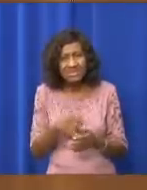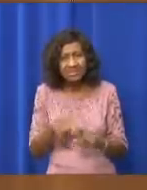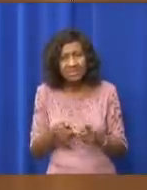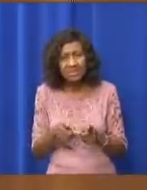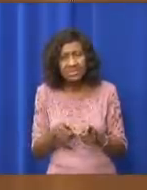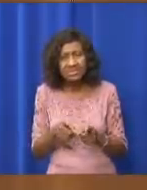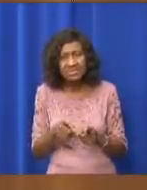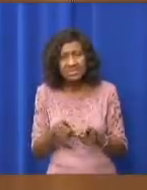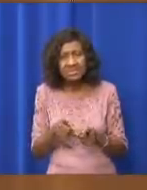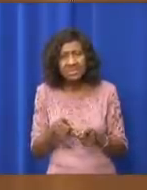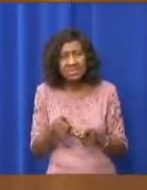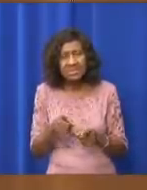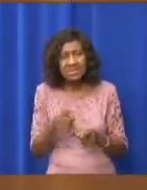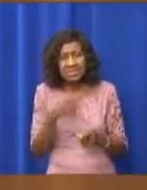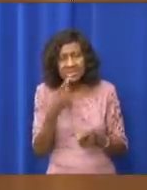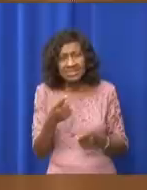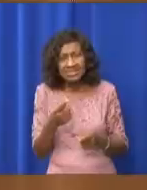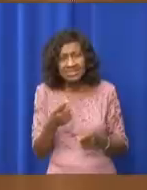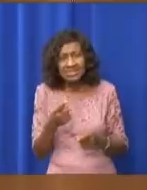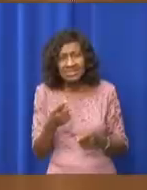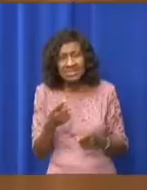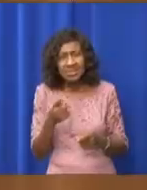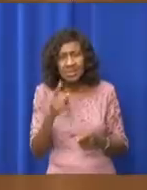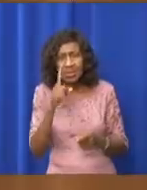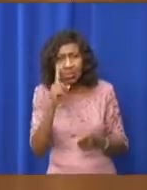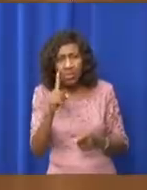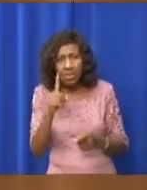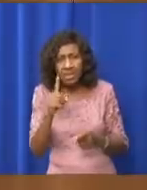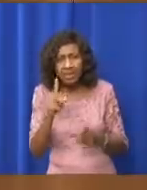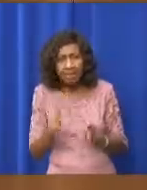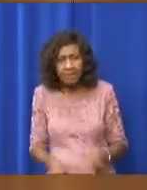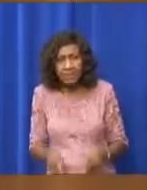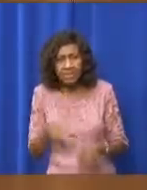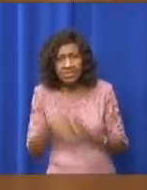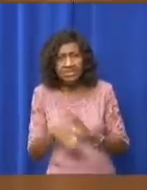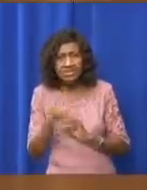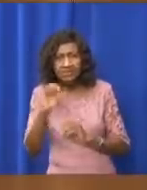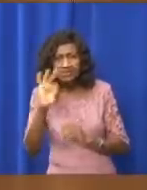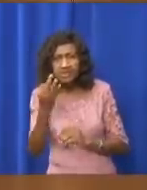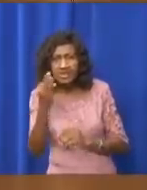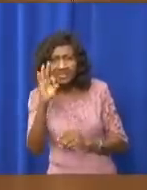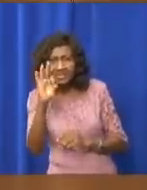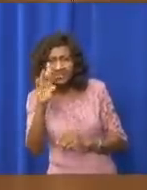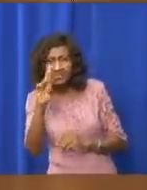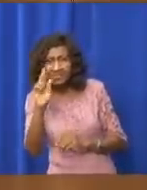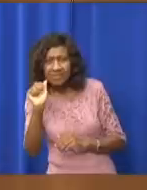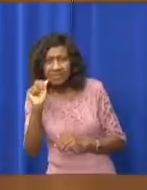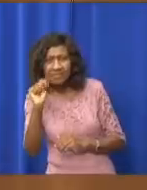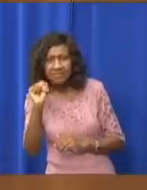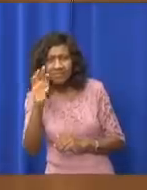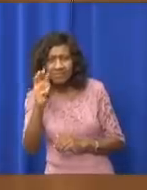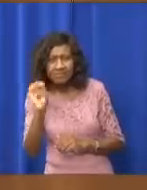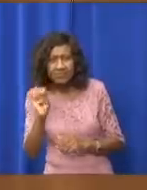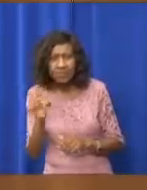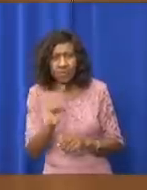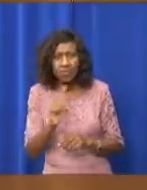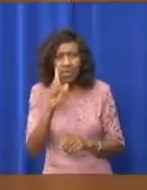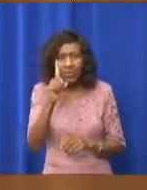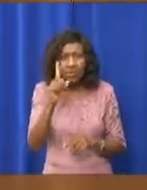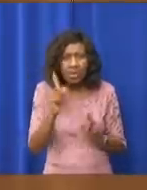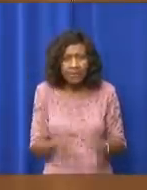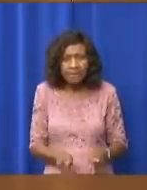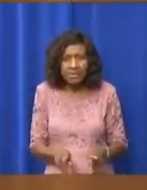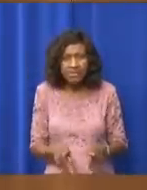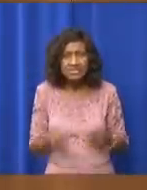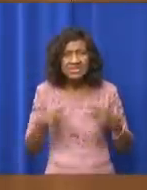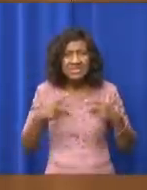seen the article that there was a case in France, I believe, where somebody actually was positive for COVID in December,